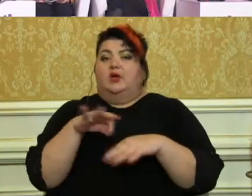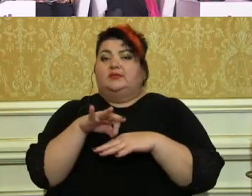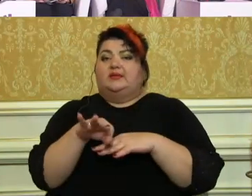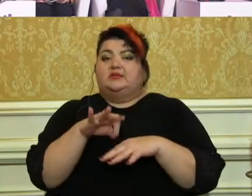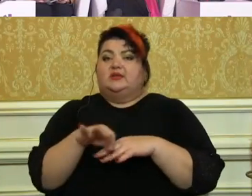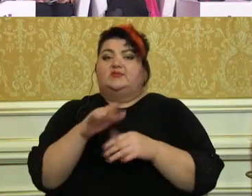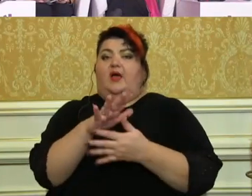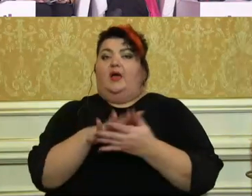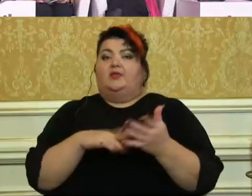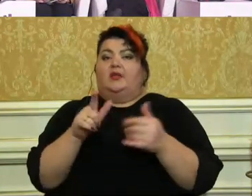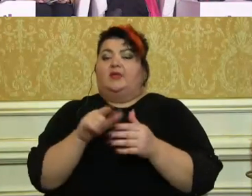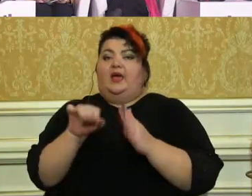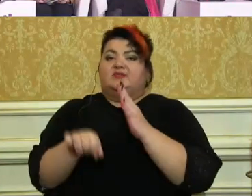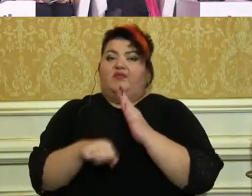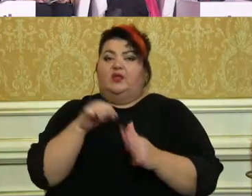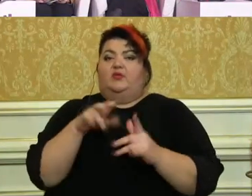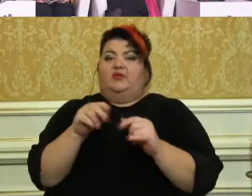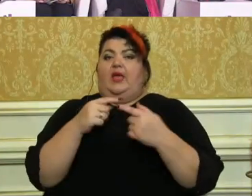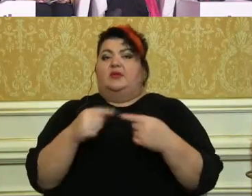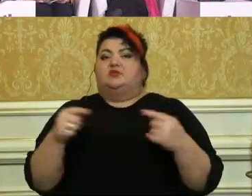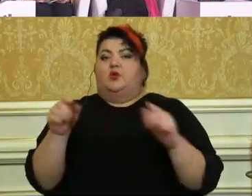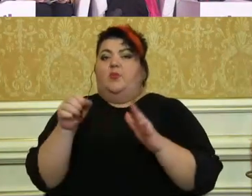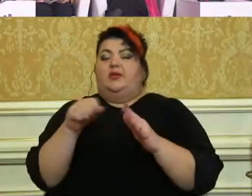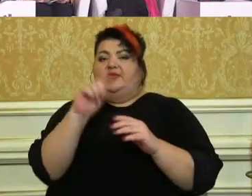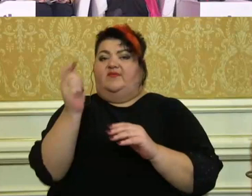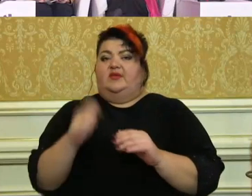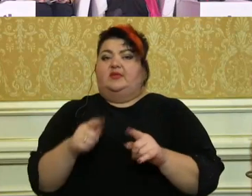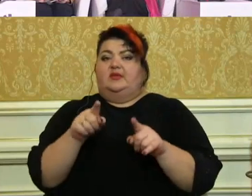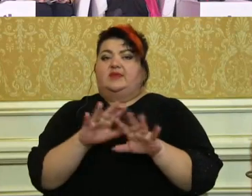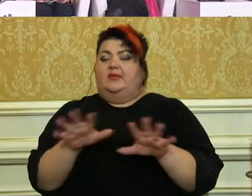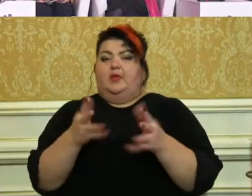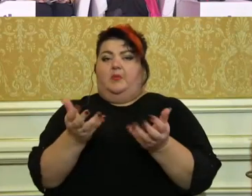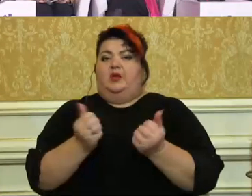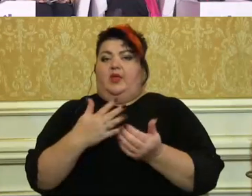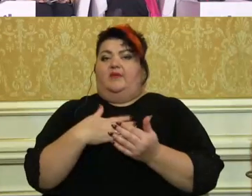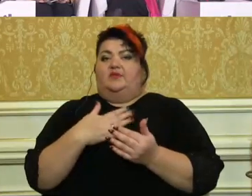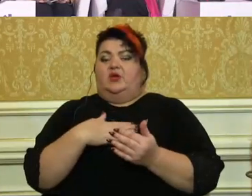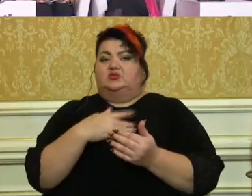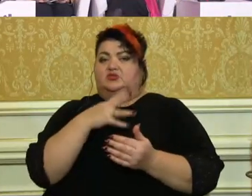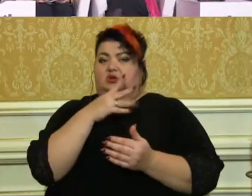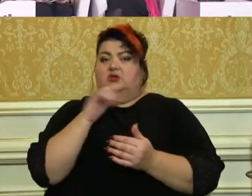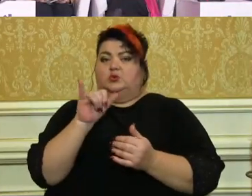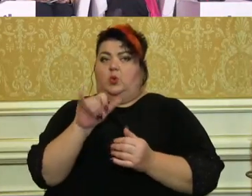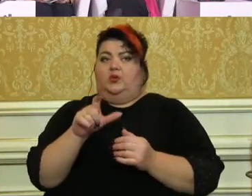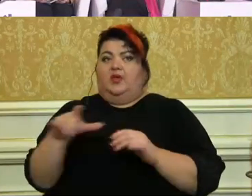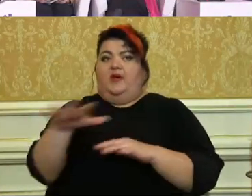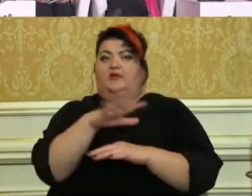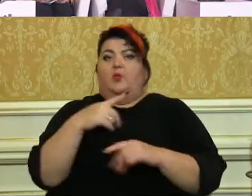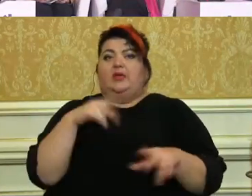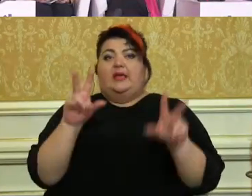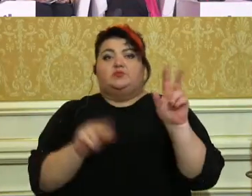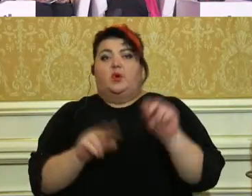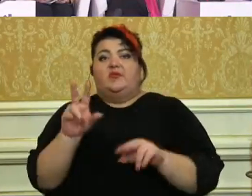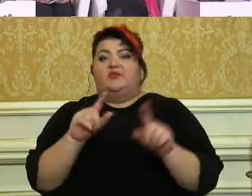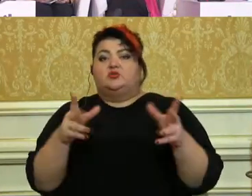also here, and that's totally unacceptable in our time, in our Europe. And I really hope that we can together do much more